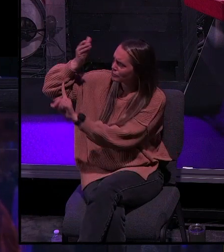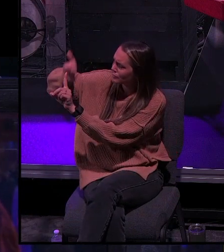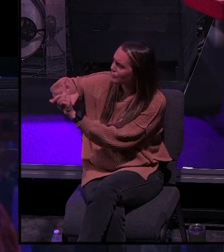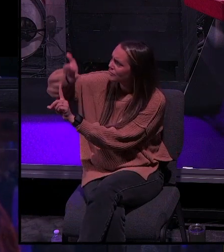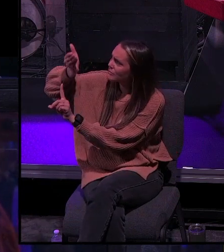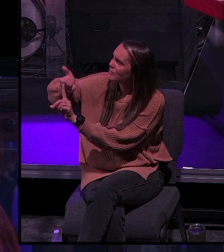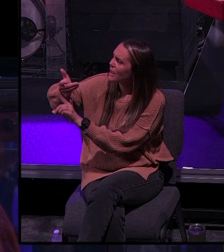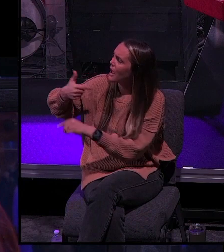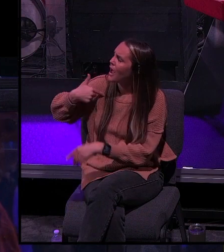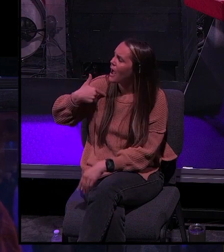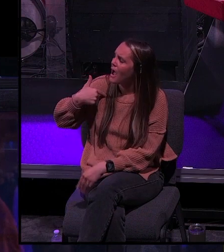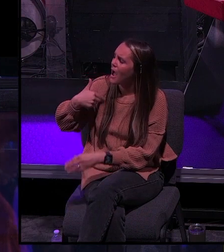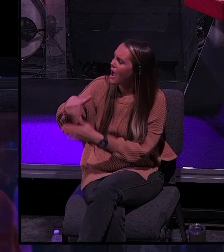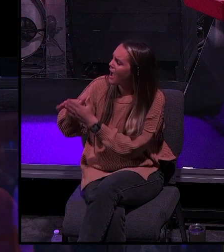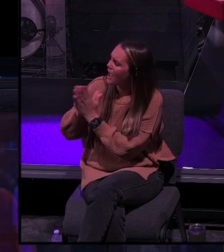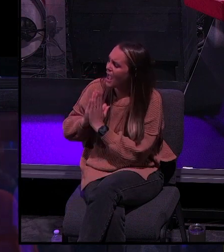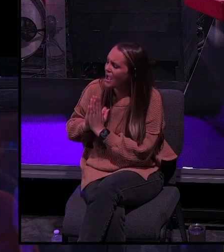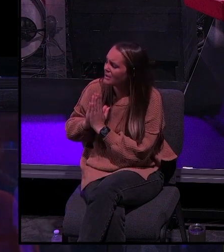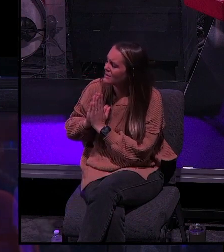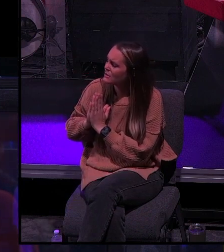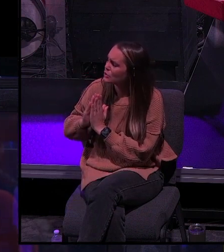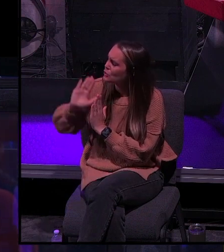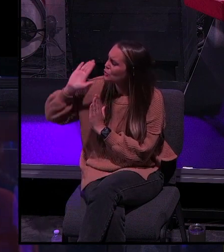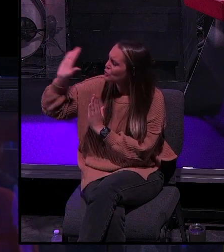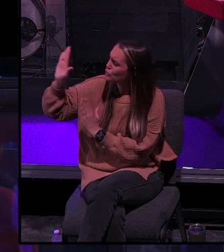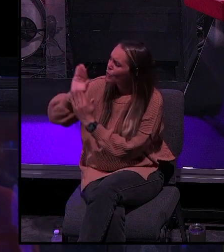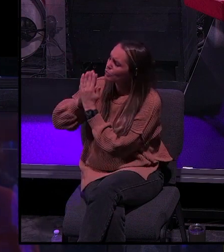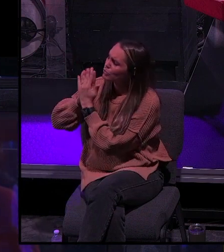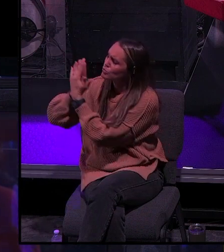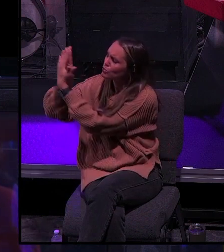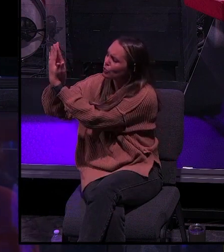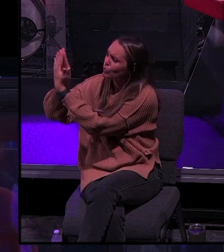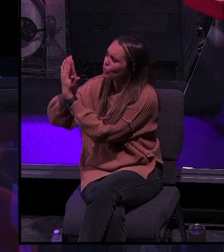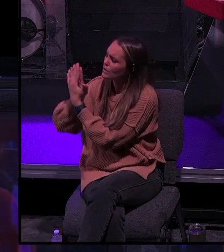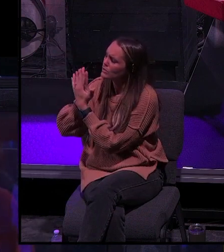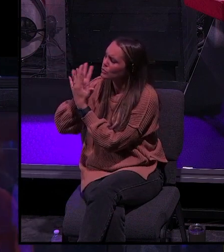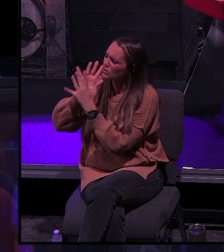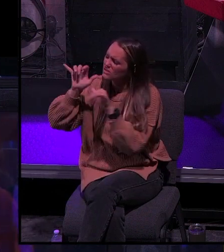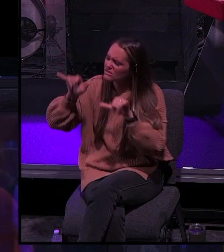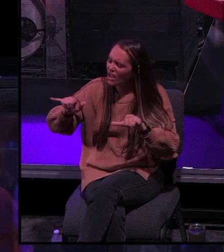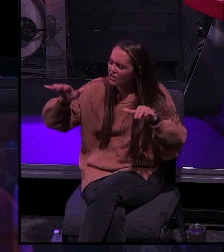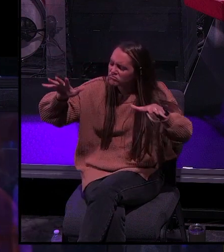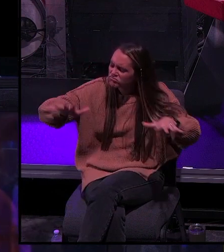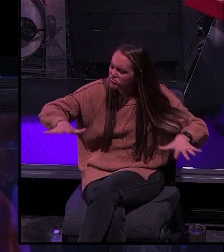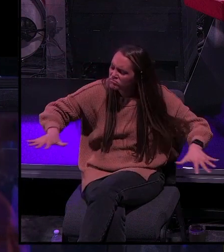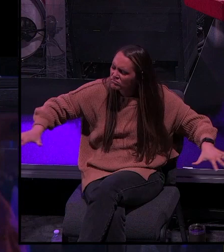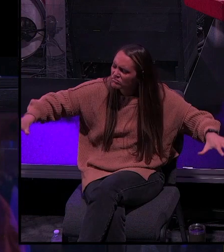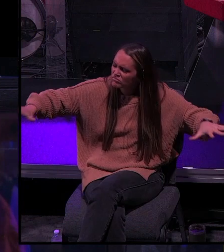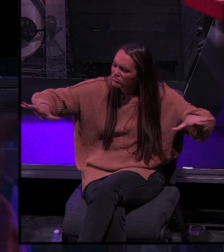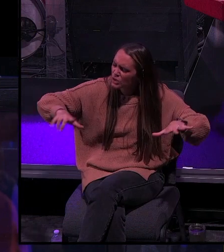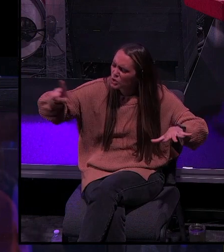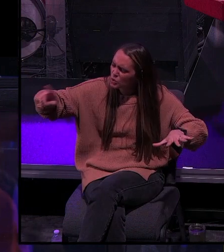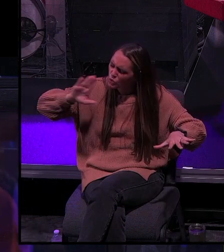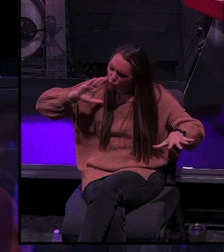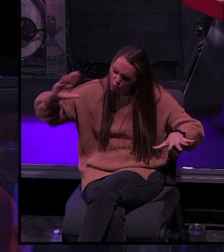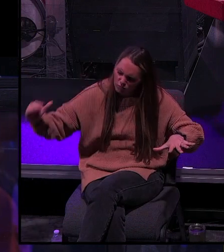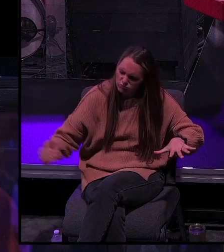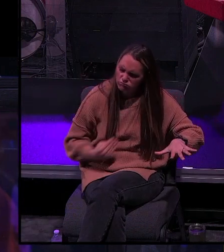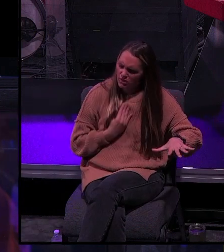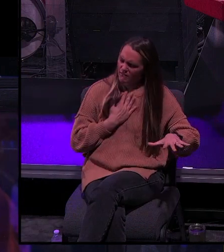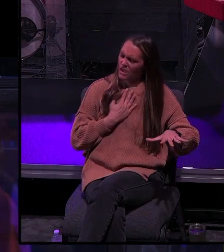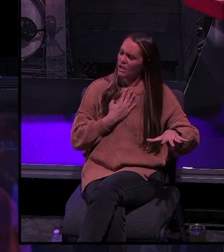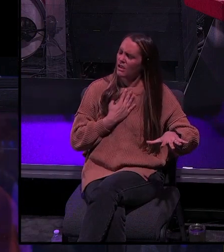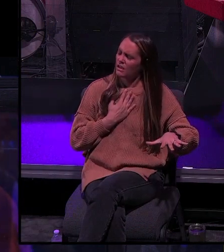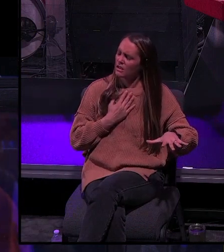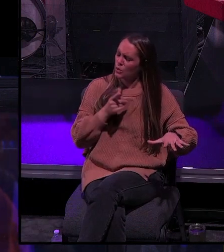Lord, I ask that your presence would just hover in this place right now and you would invade those of us in